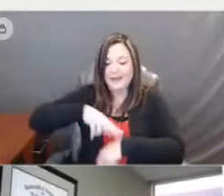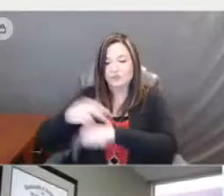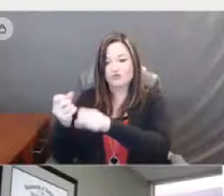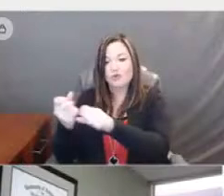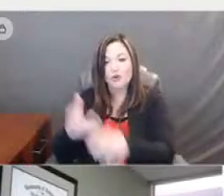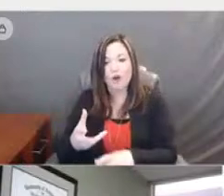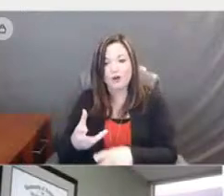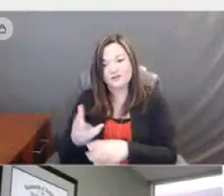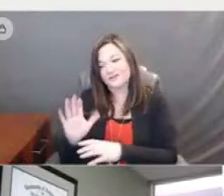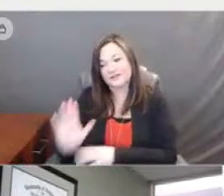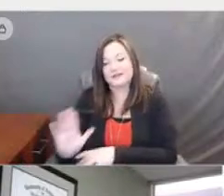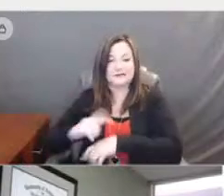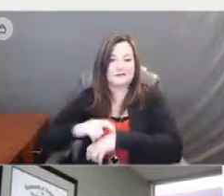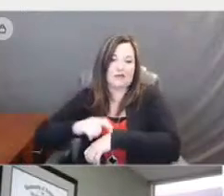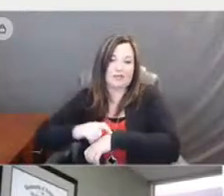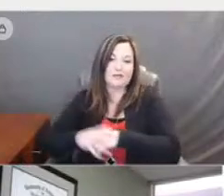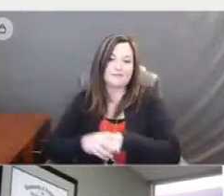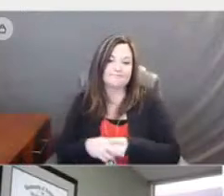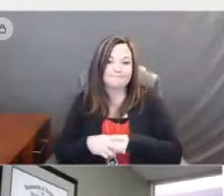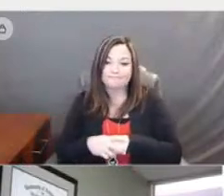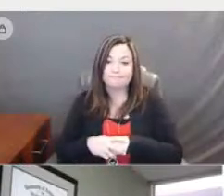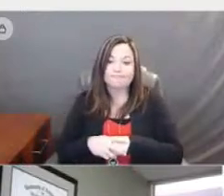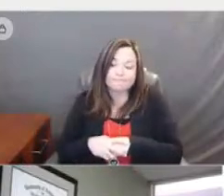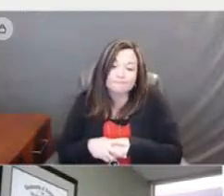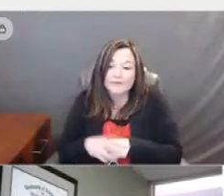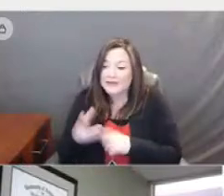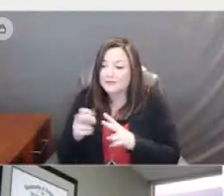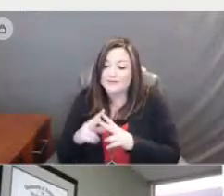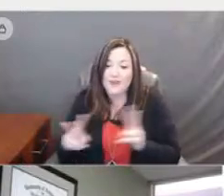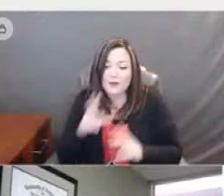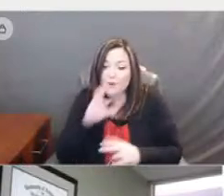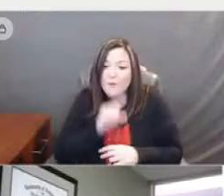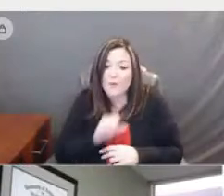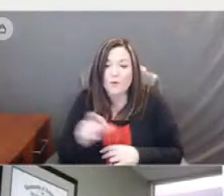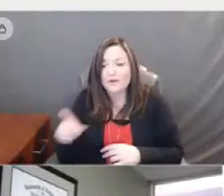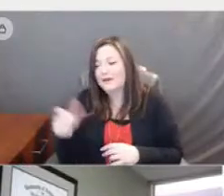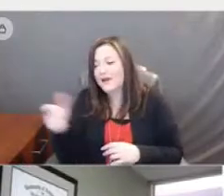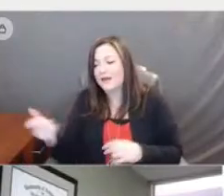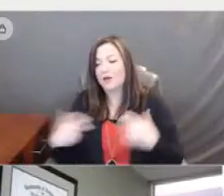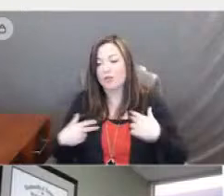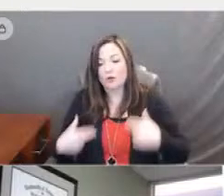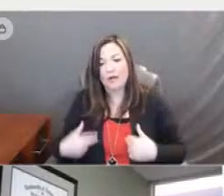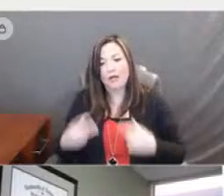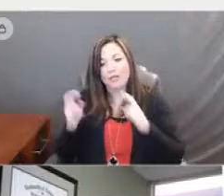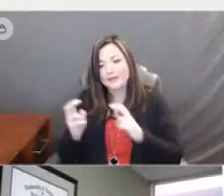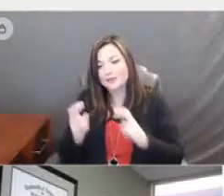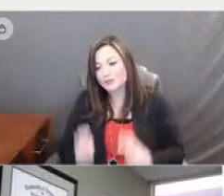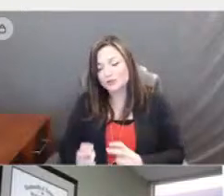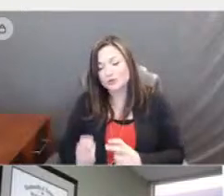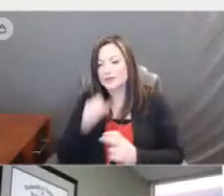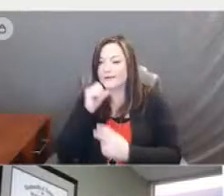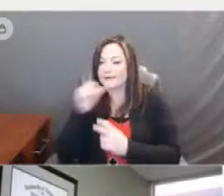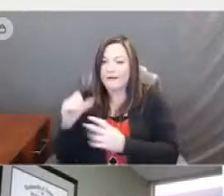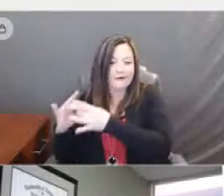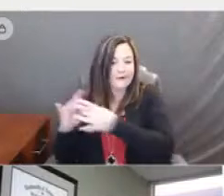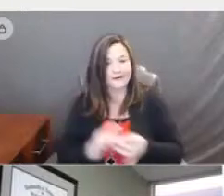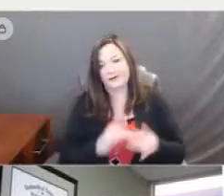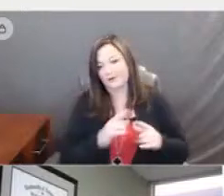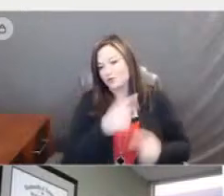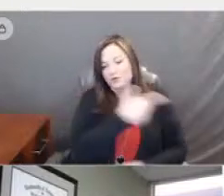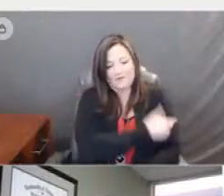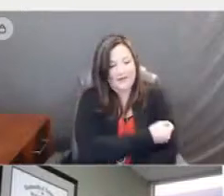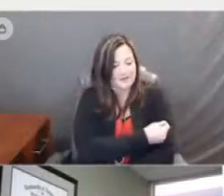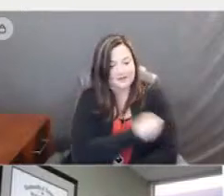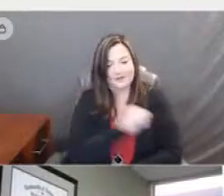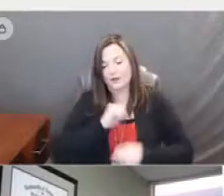his untimely death. He was also very elderly and had other underlying health conditions that have nothing to do with the vaccine, with COVID-19